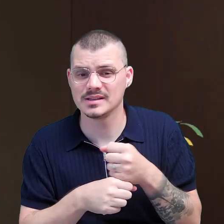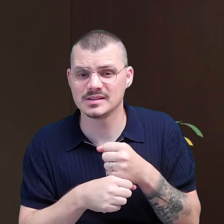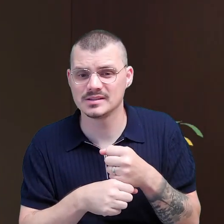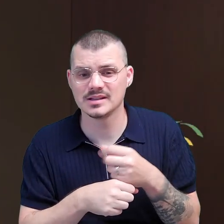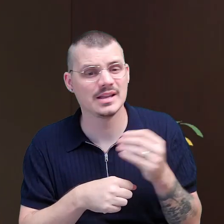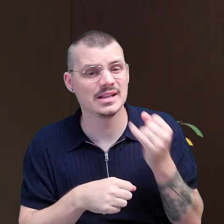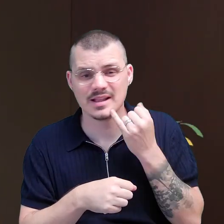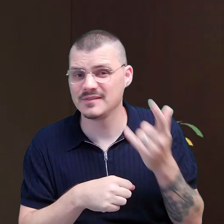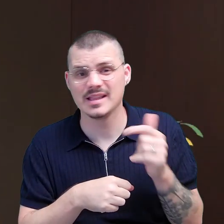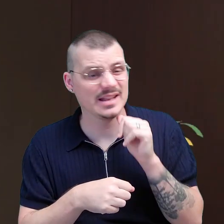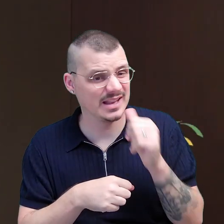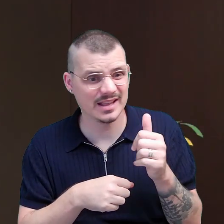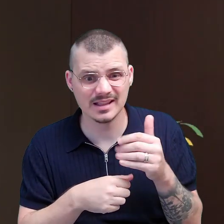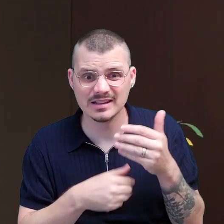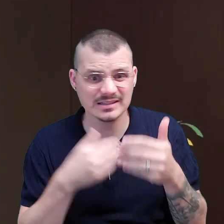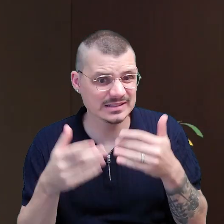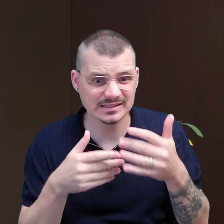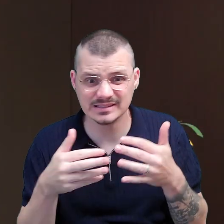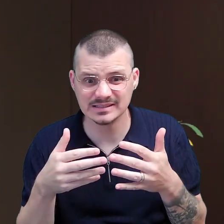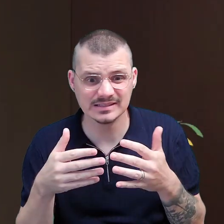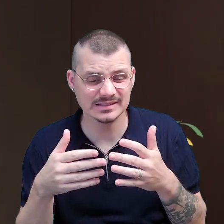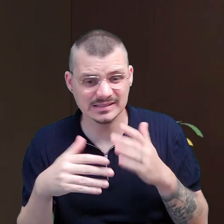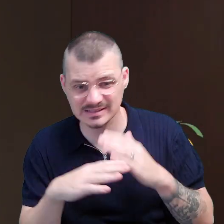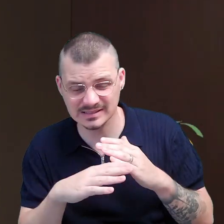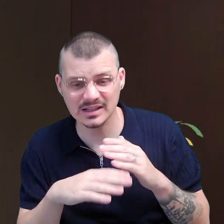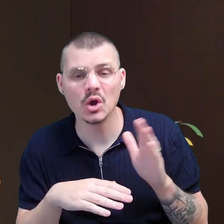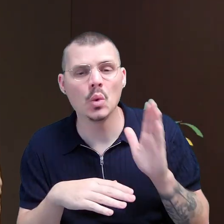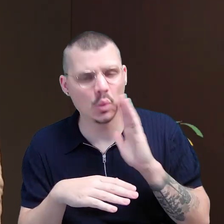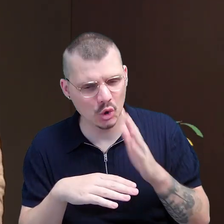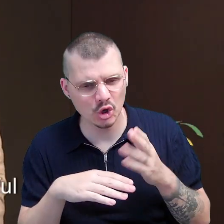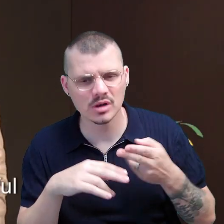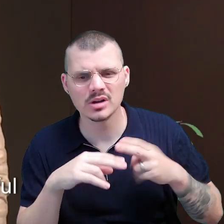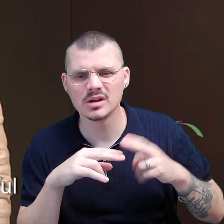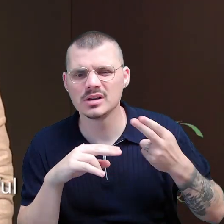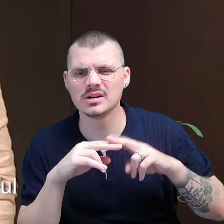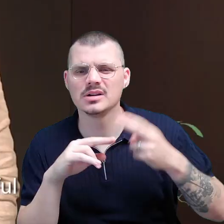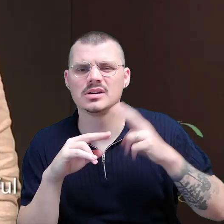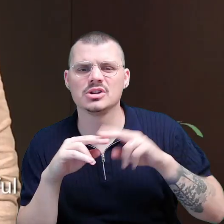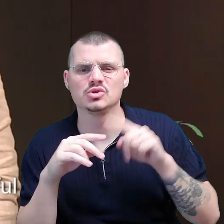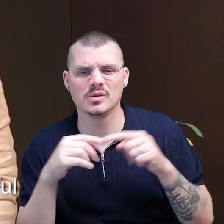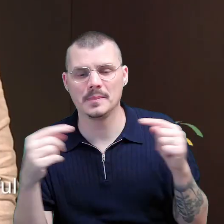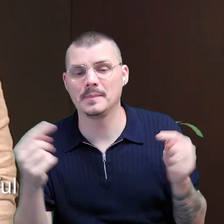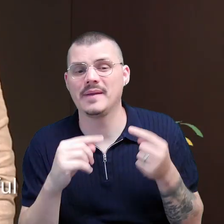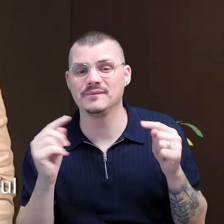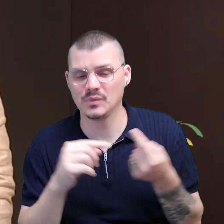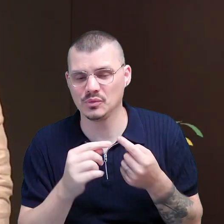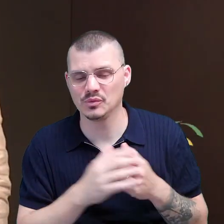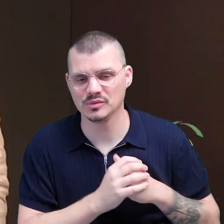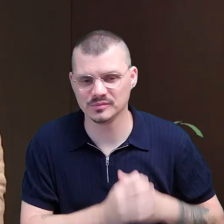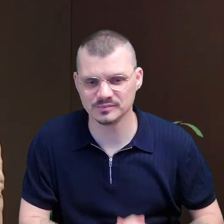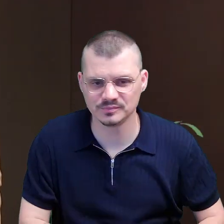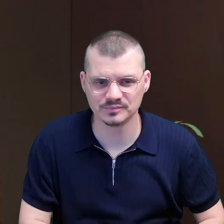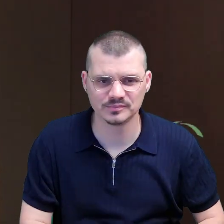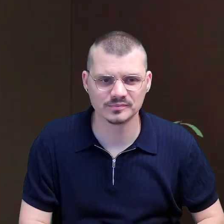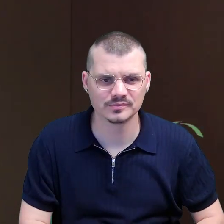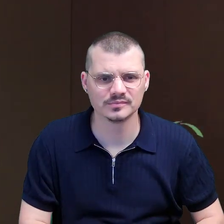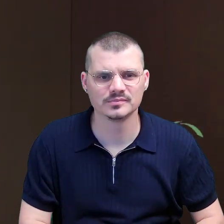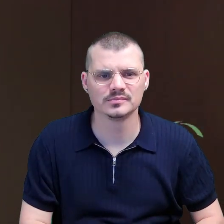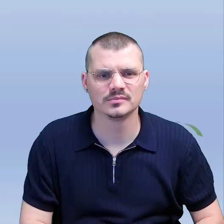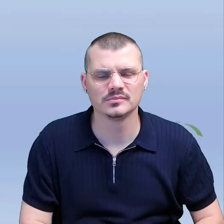thing. And if they didn't get ahead of it, it was going to progress to a very painful state of affairs.